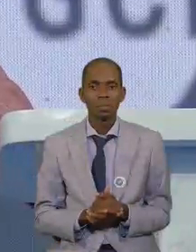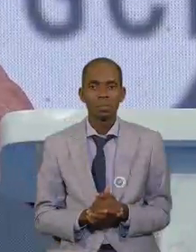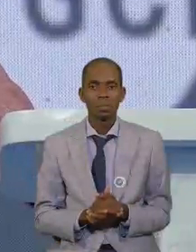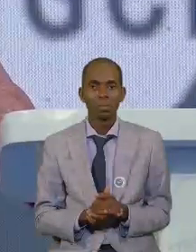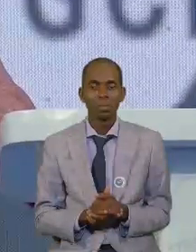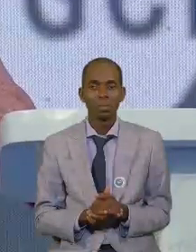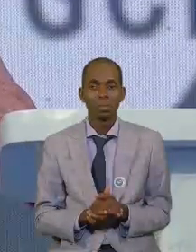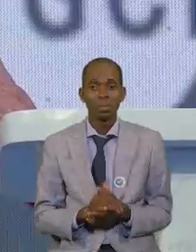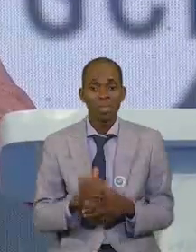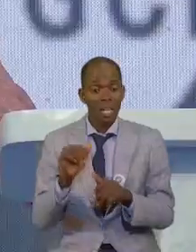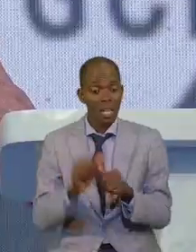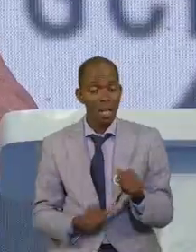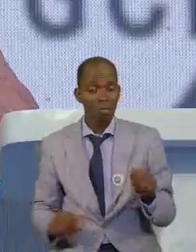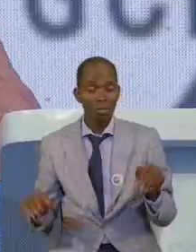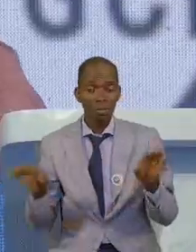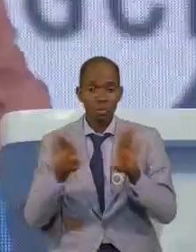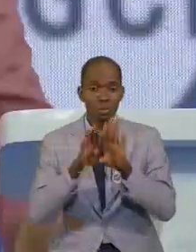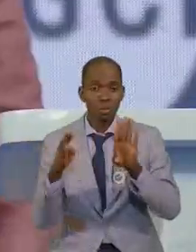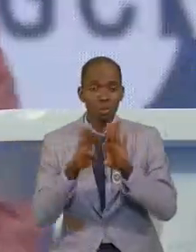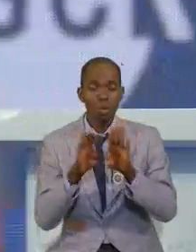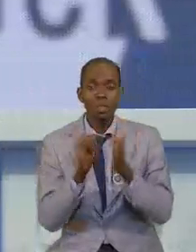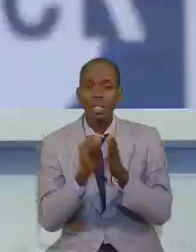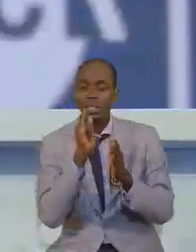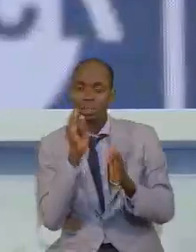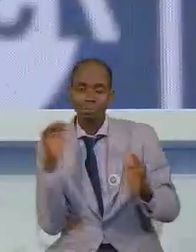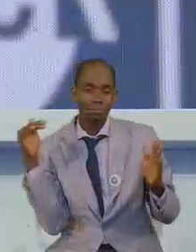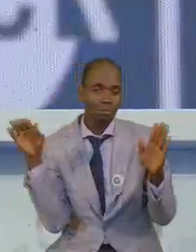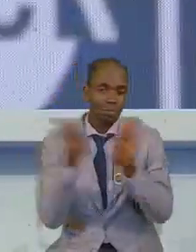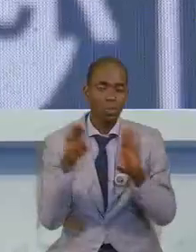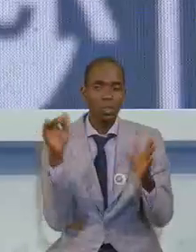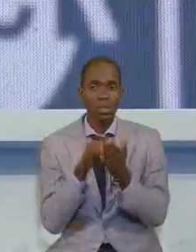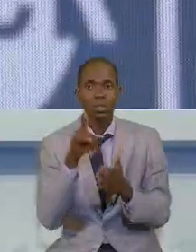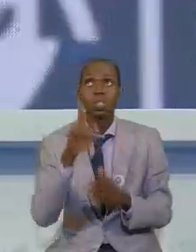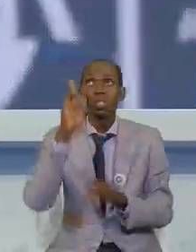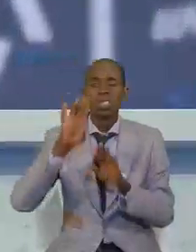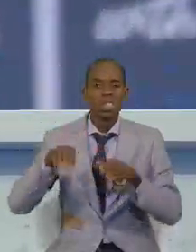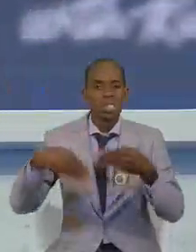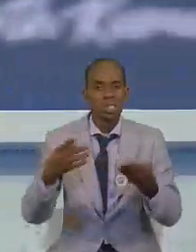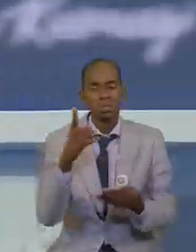Every door that is locked against you, he gives you the key.